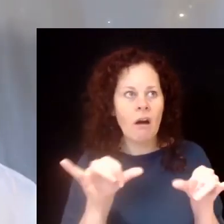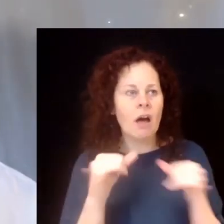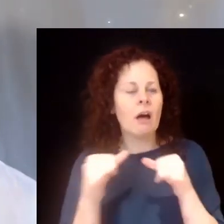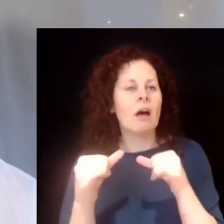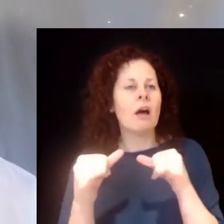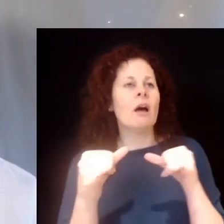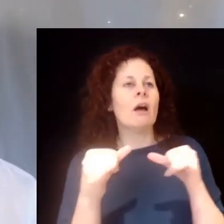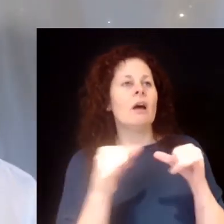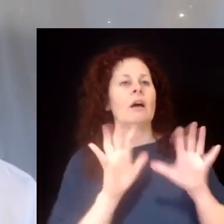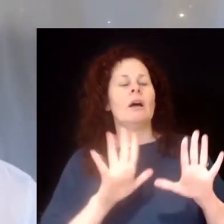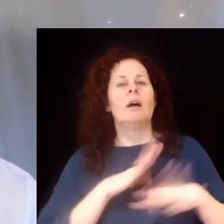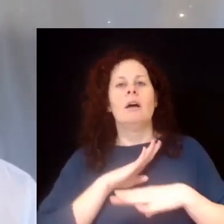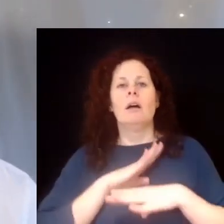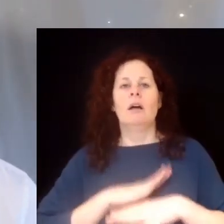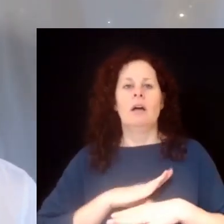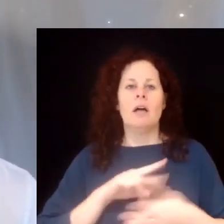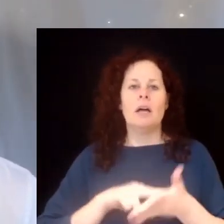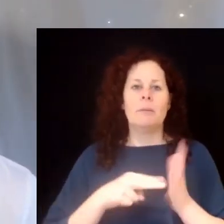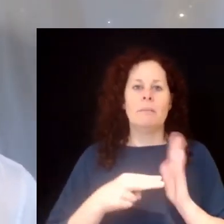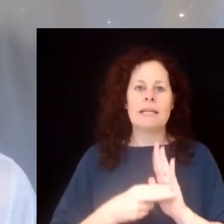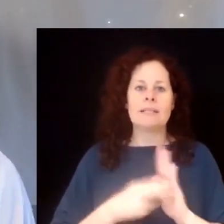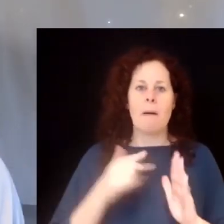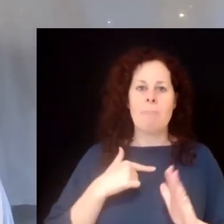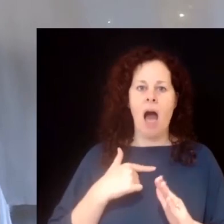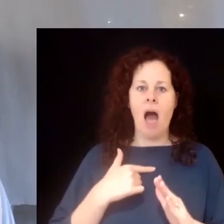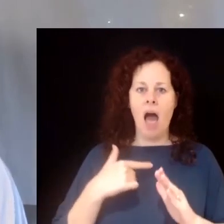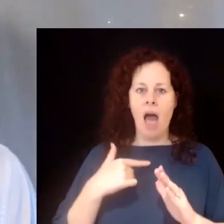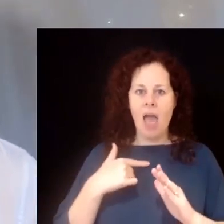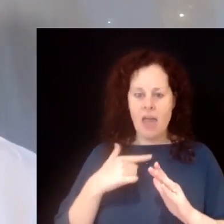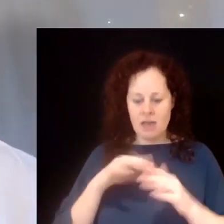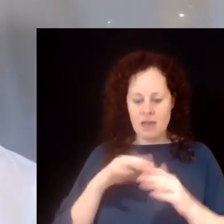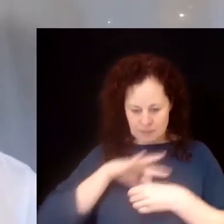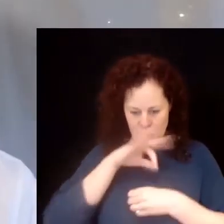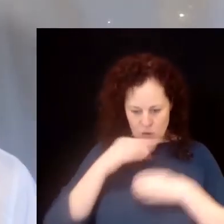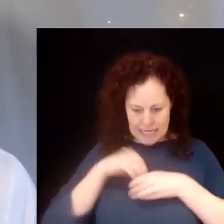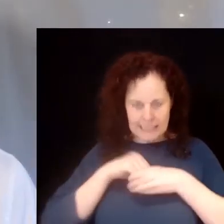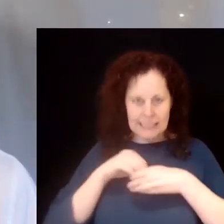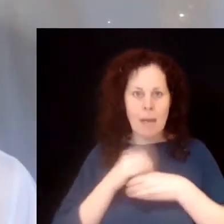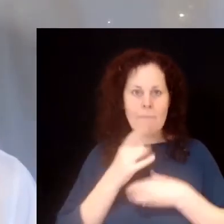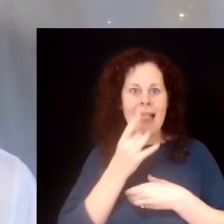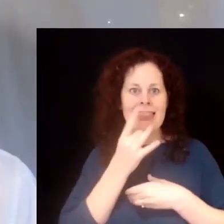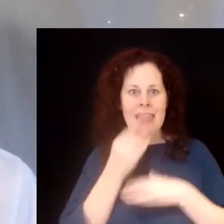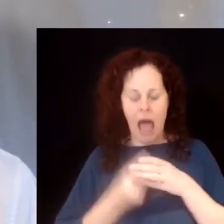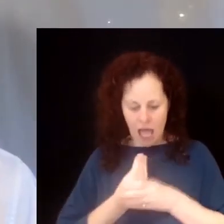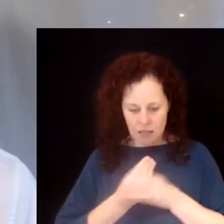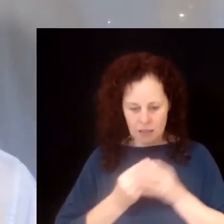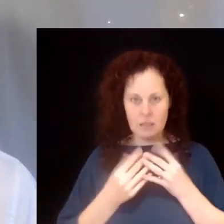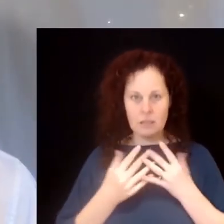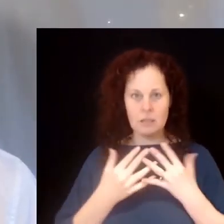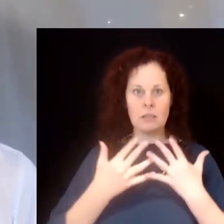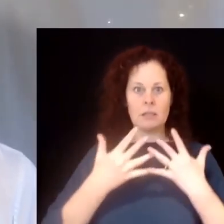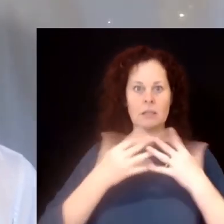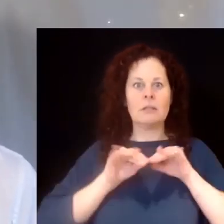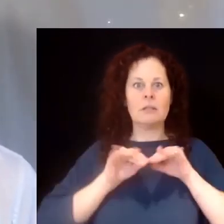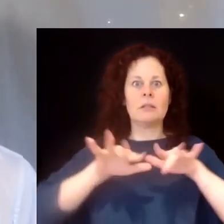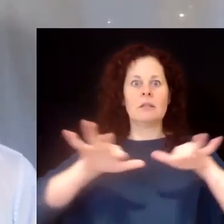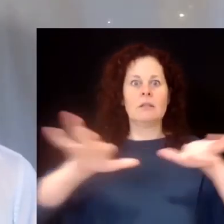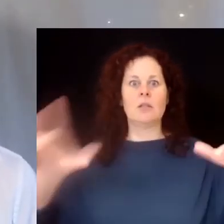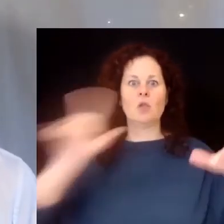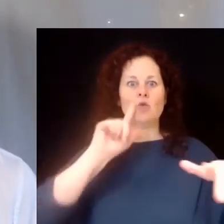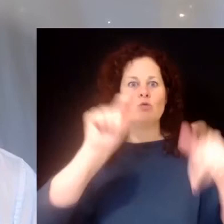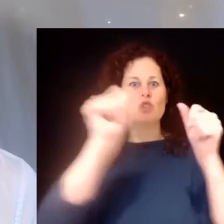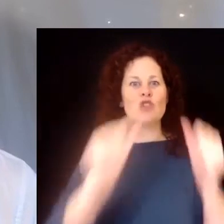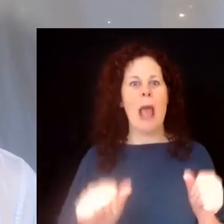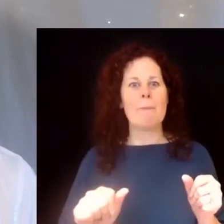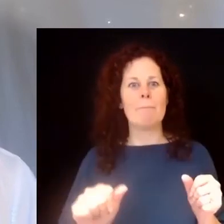felt like. My fellow scholars ignited the light inside my heart and determination to shape the future of our communities. And in